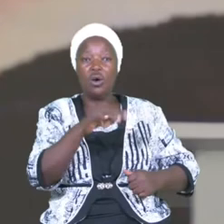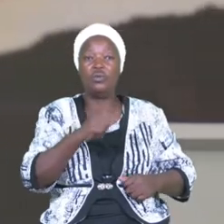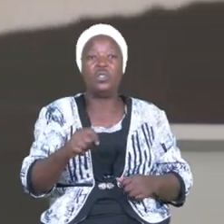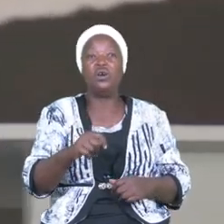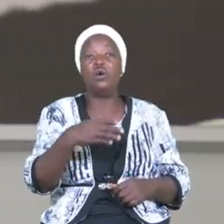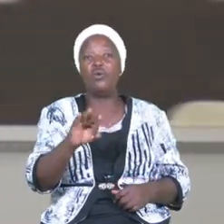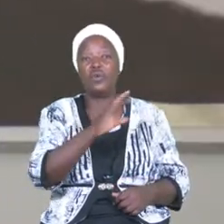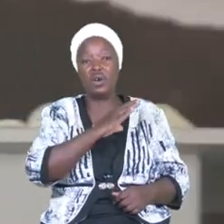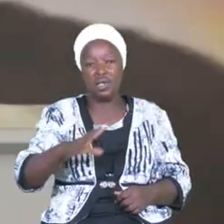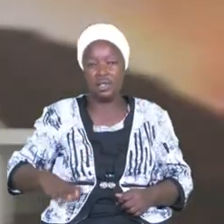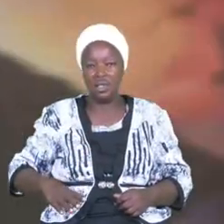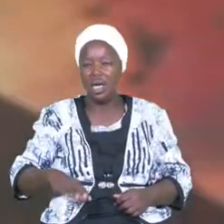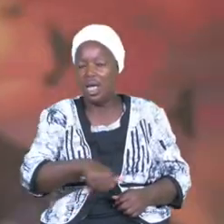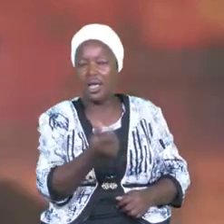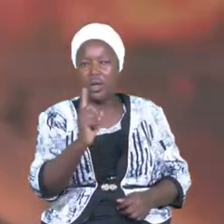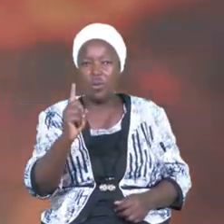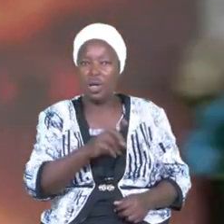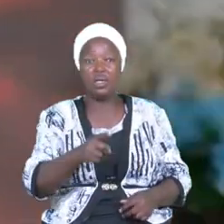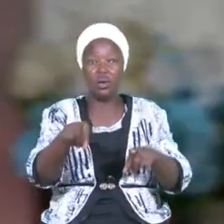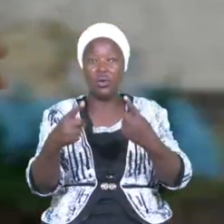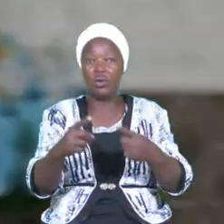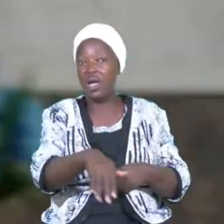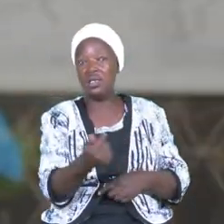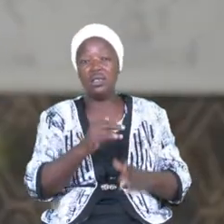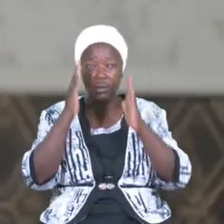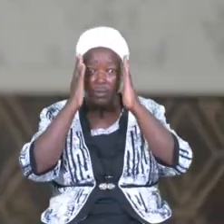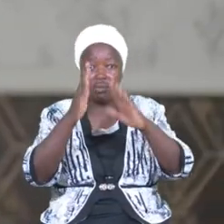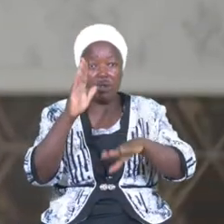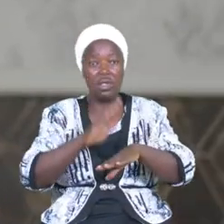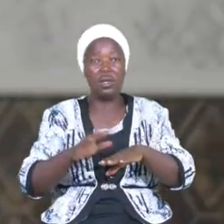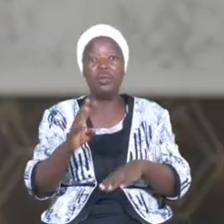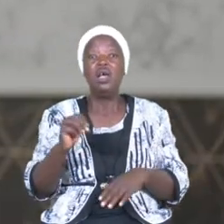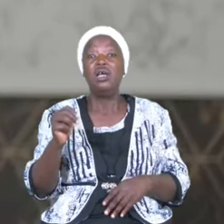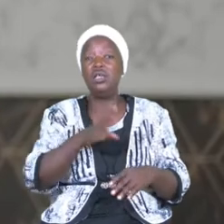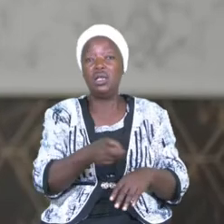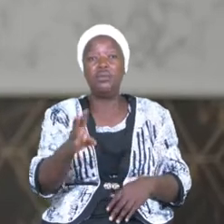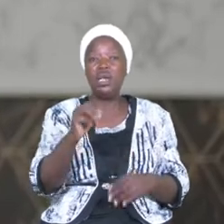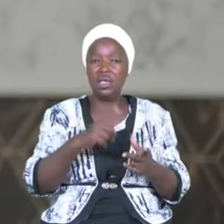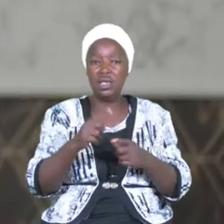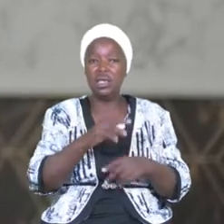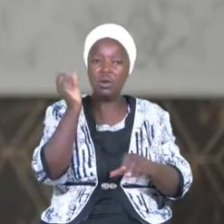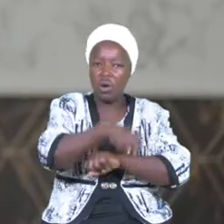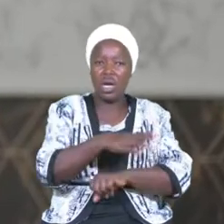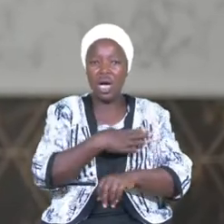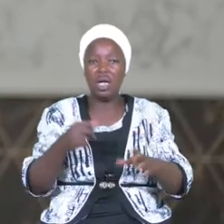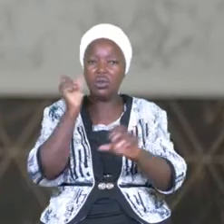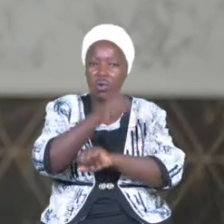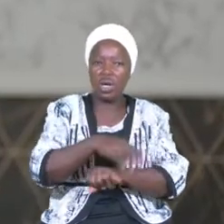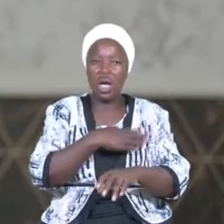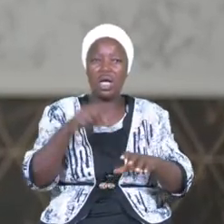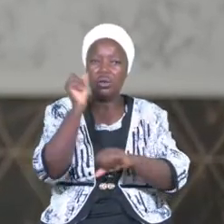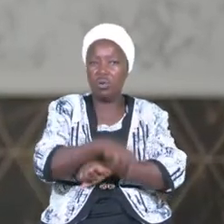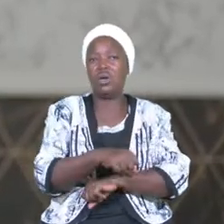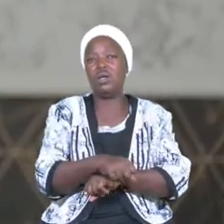go, anything confronting them, they conquer and conquer and conquer.